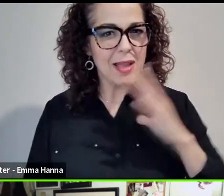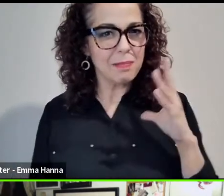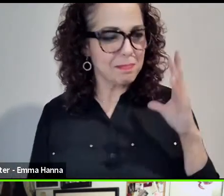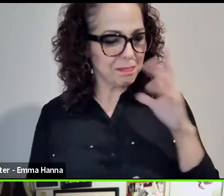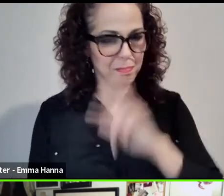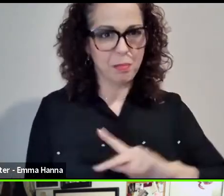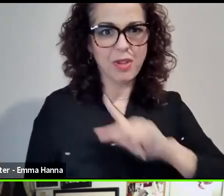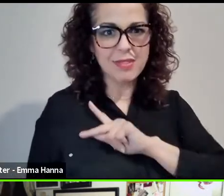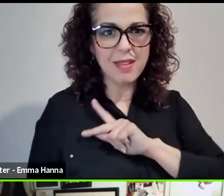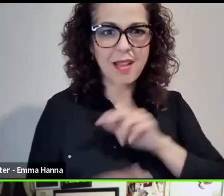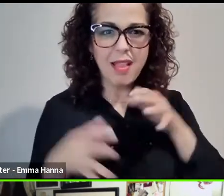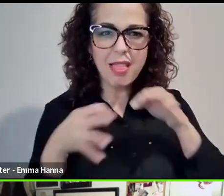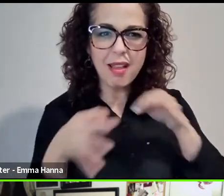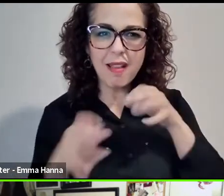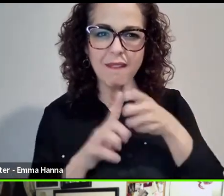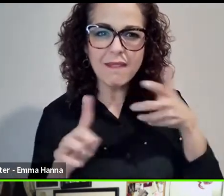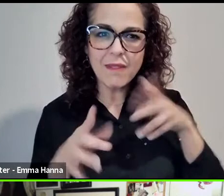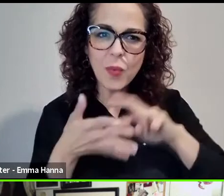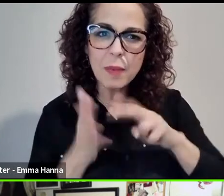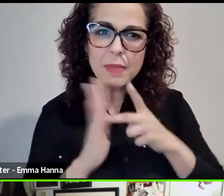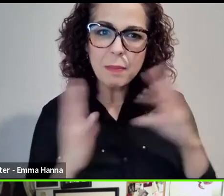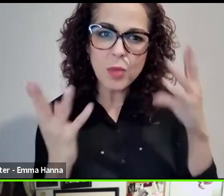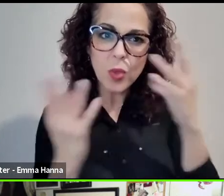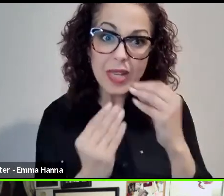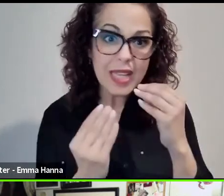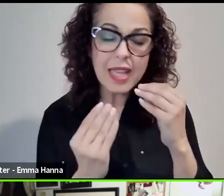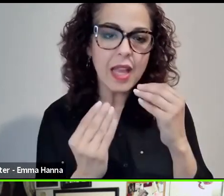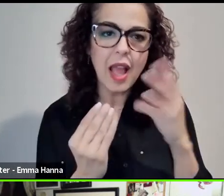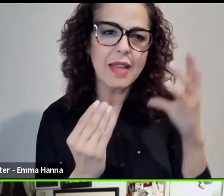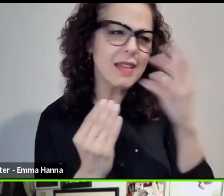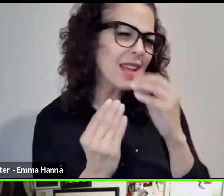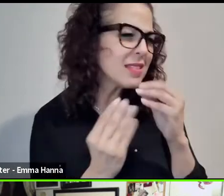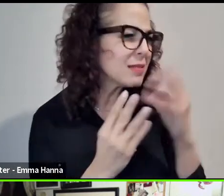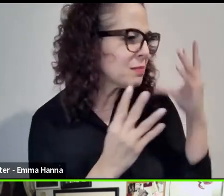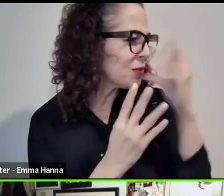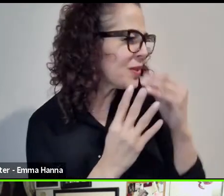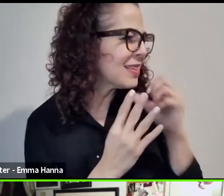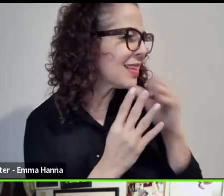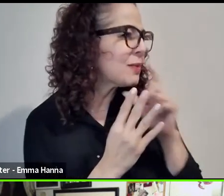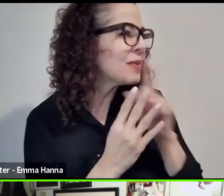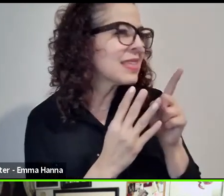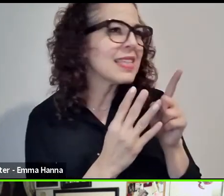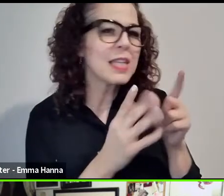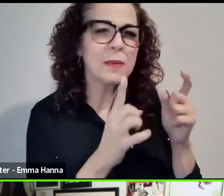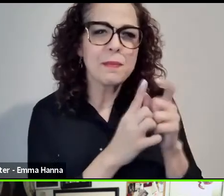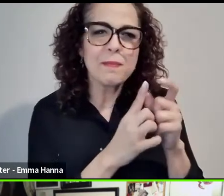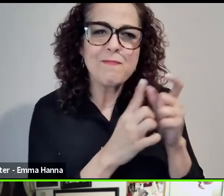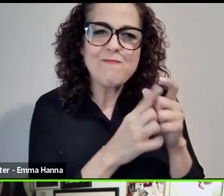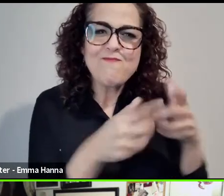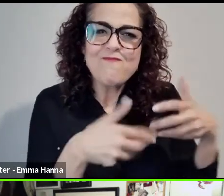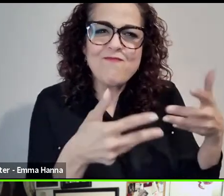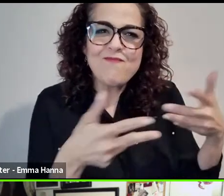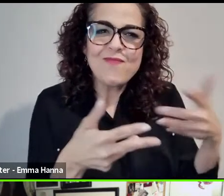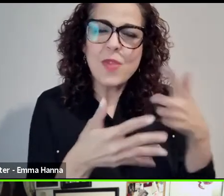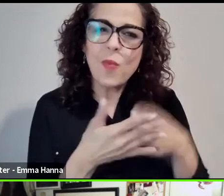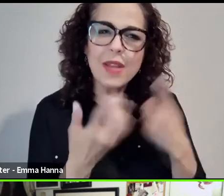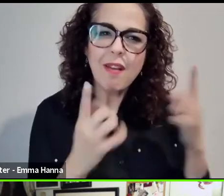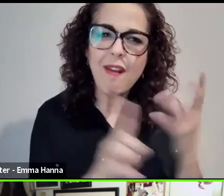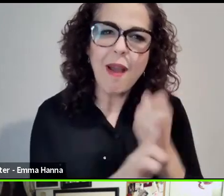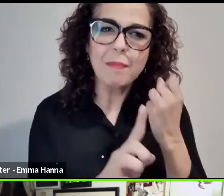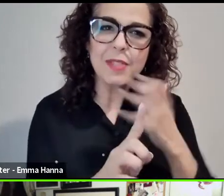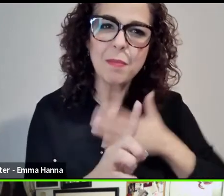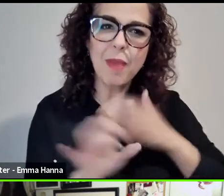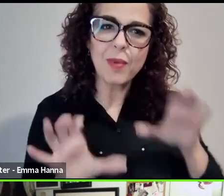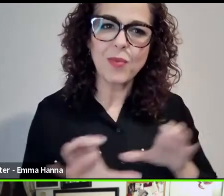that. I suppose instead of beauty, I like to think more of what I want to accomplish with my work, which is to